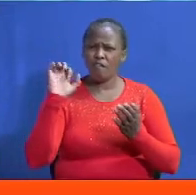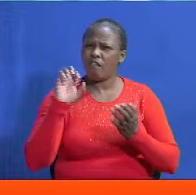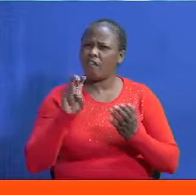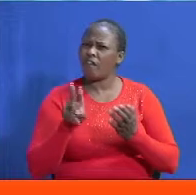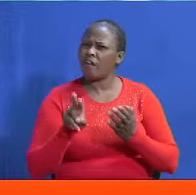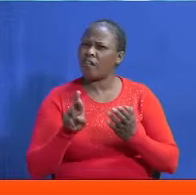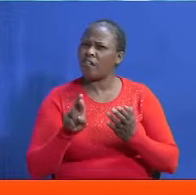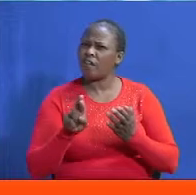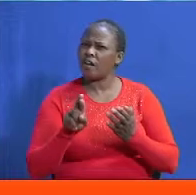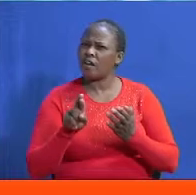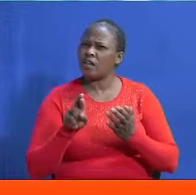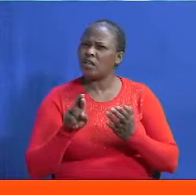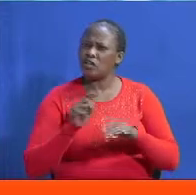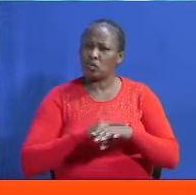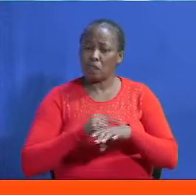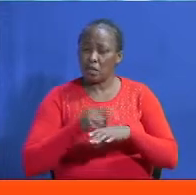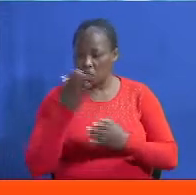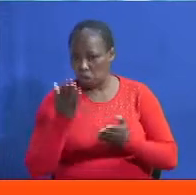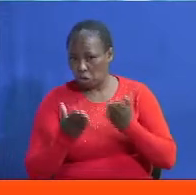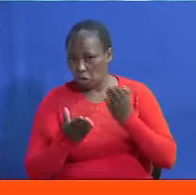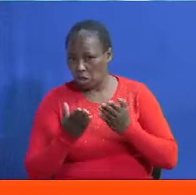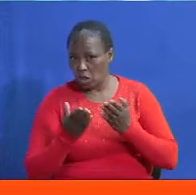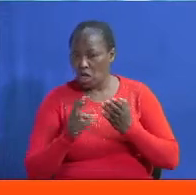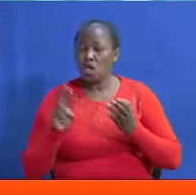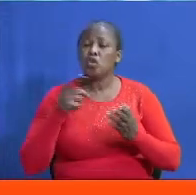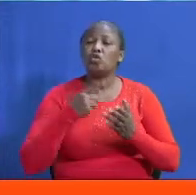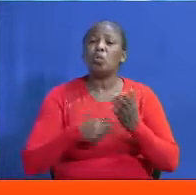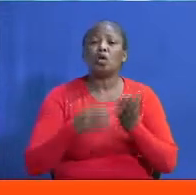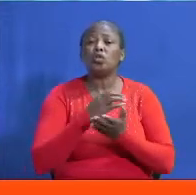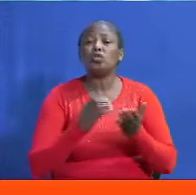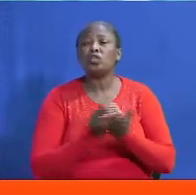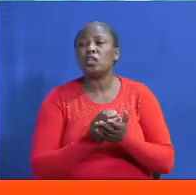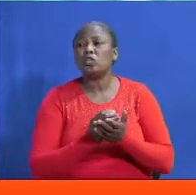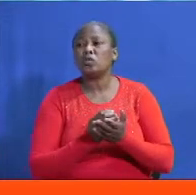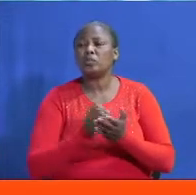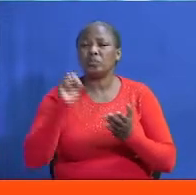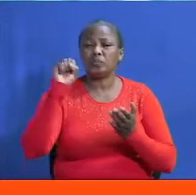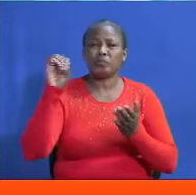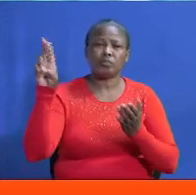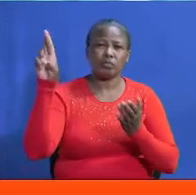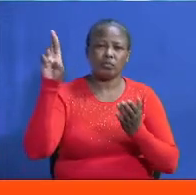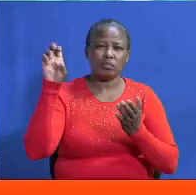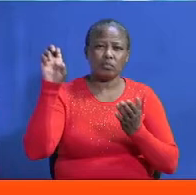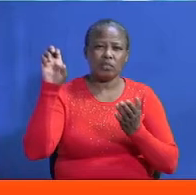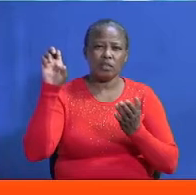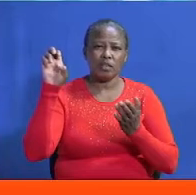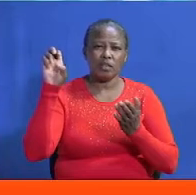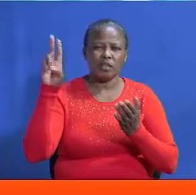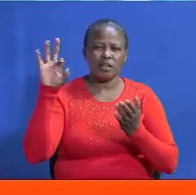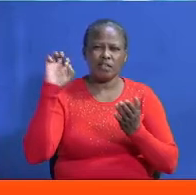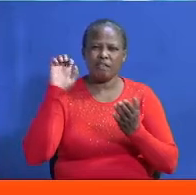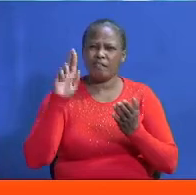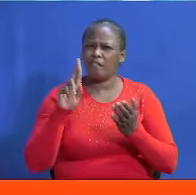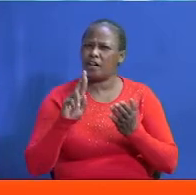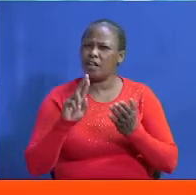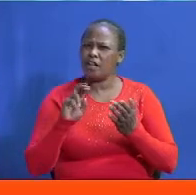go to check the balance, they use the central server. But in blockchain, the servers are decentralized. Mm-hmm. That is, we have a lot of nodes in the